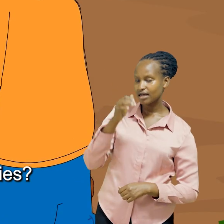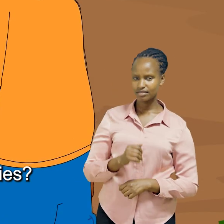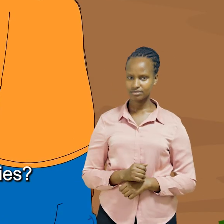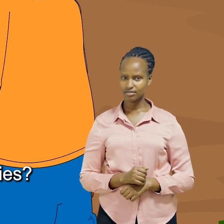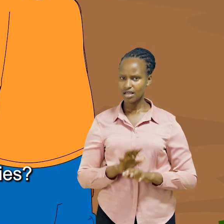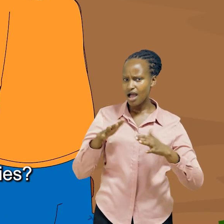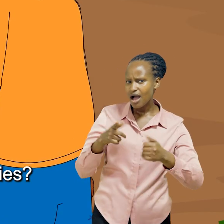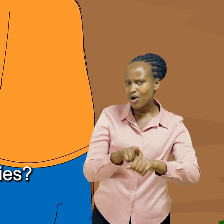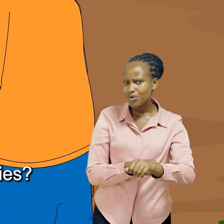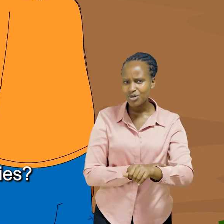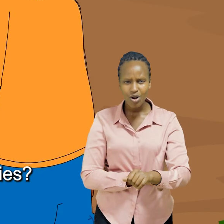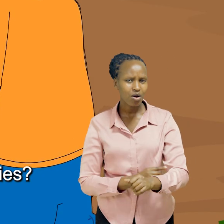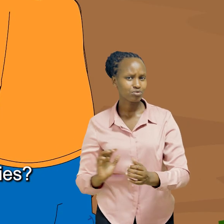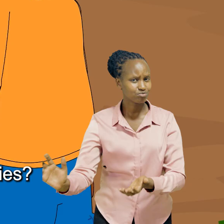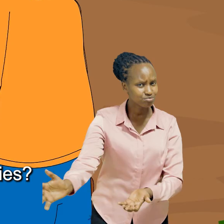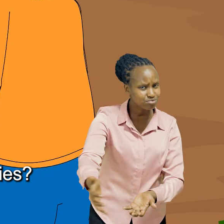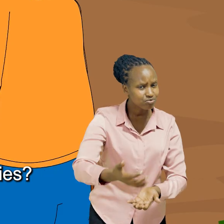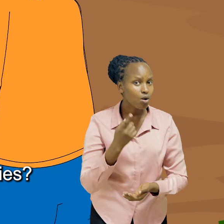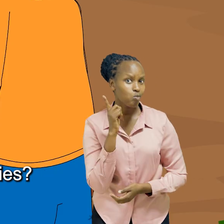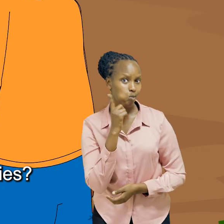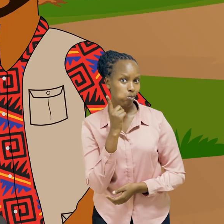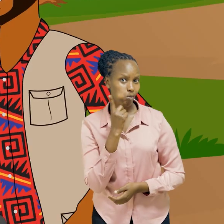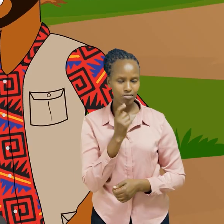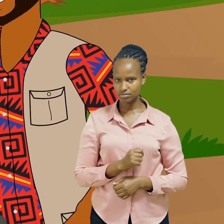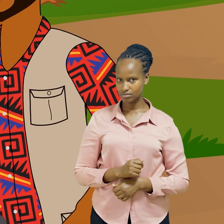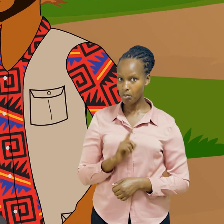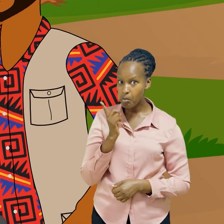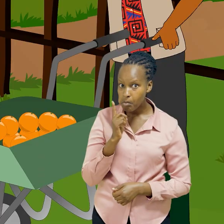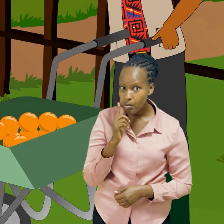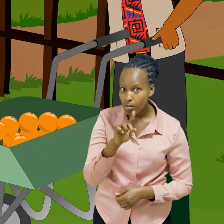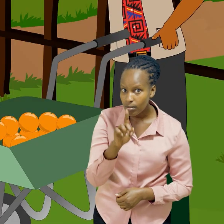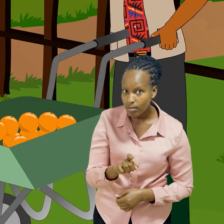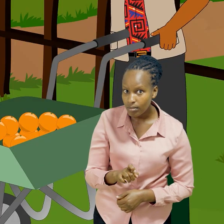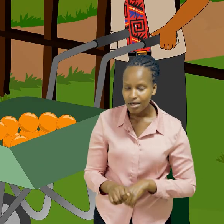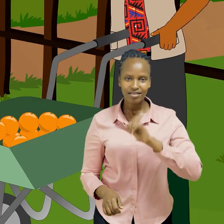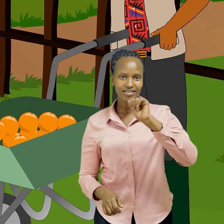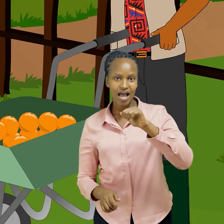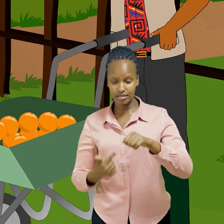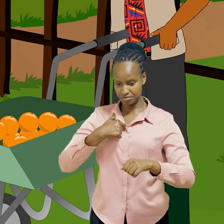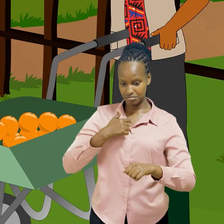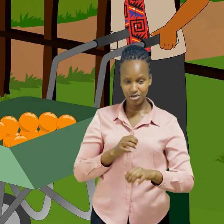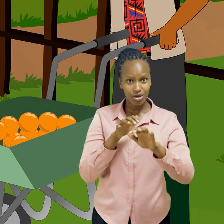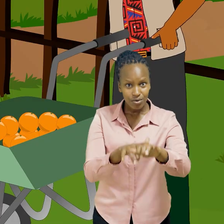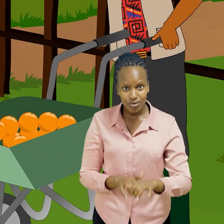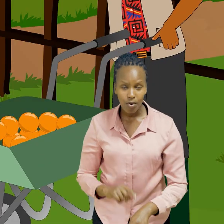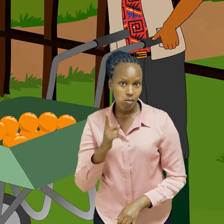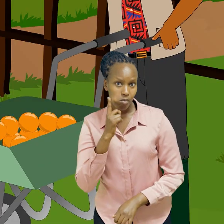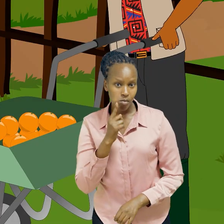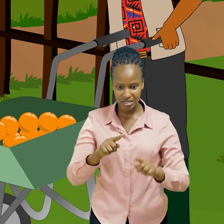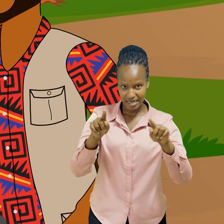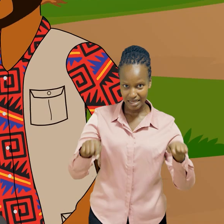Dad, how long does it take to harvest candies? Candies? Yes, I'm growing my own